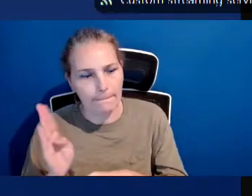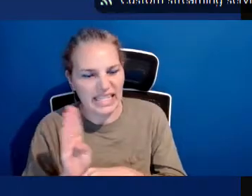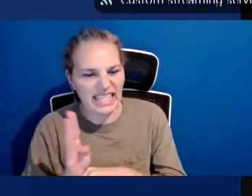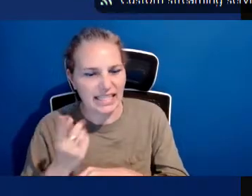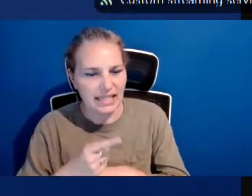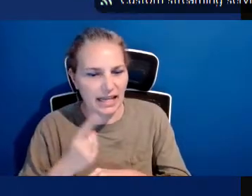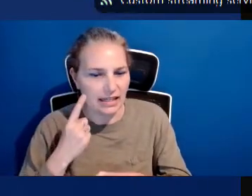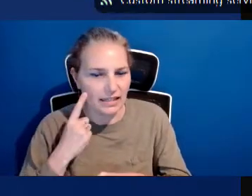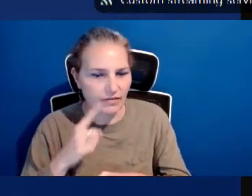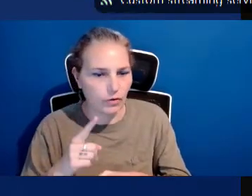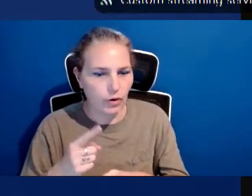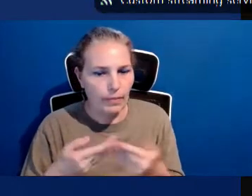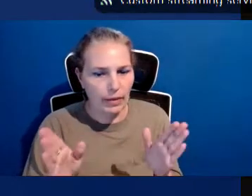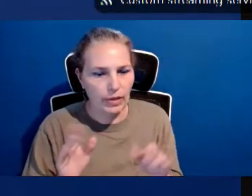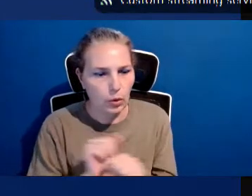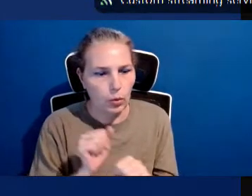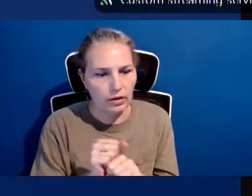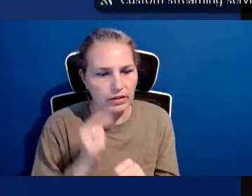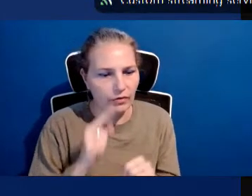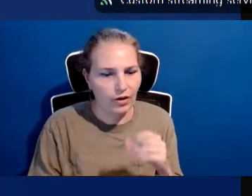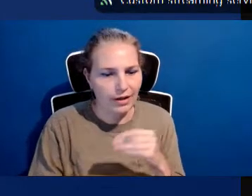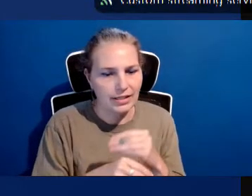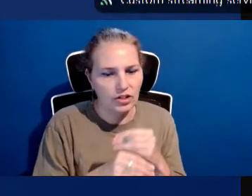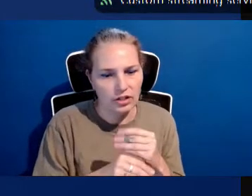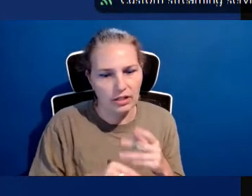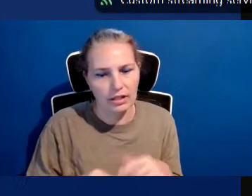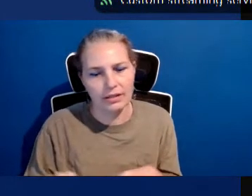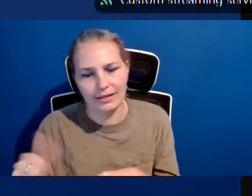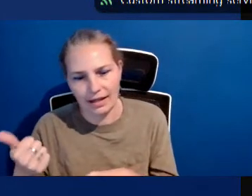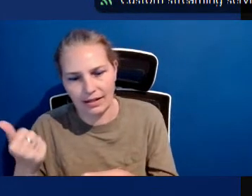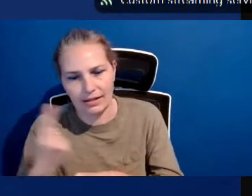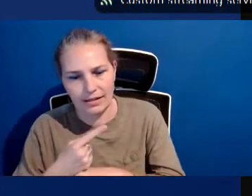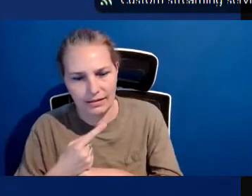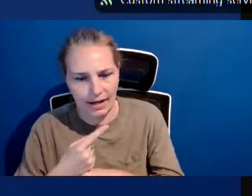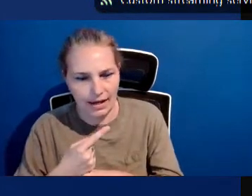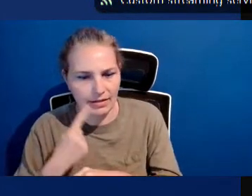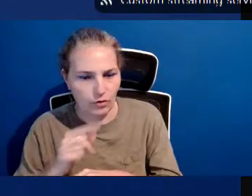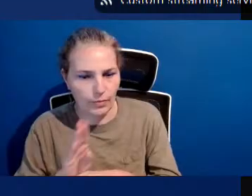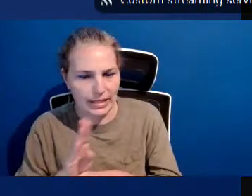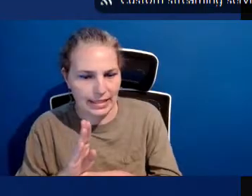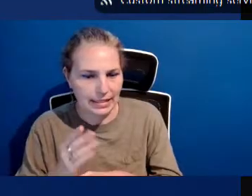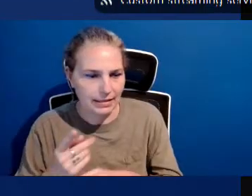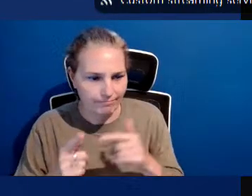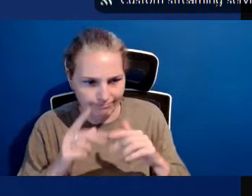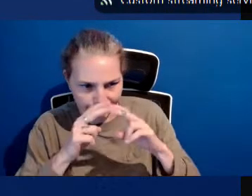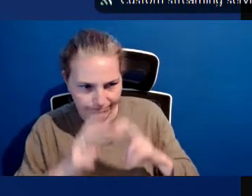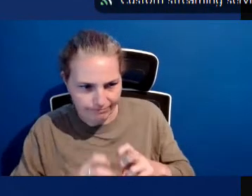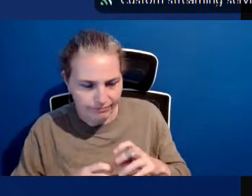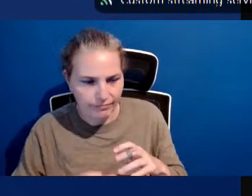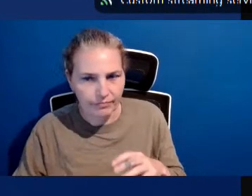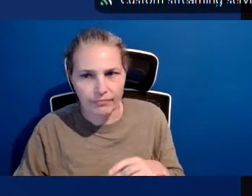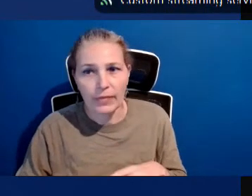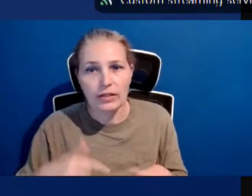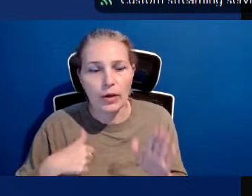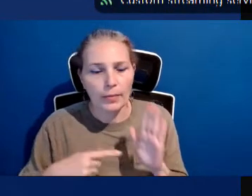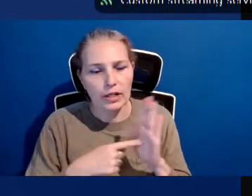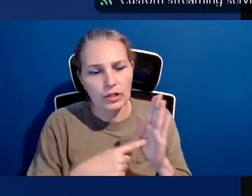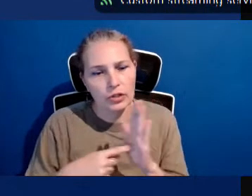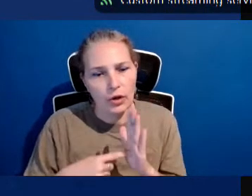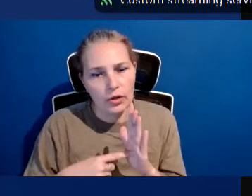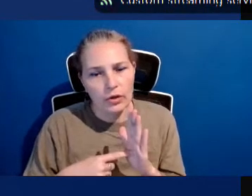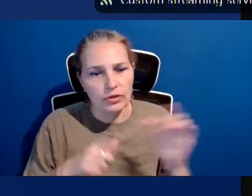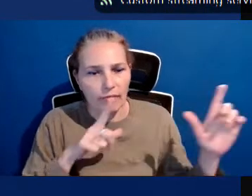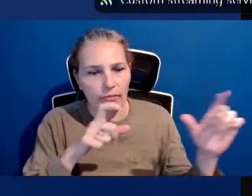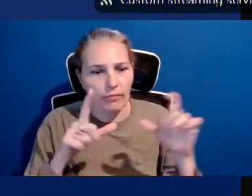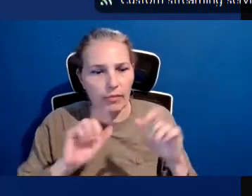next slide, please. I just wanted to take a moment to show some recent photos that highlight the progress being